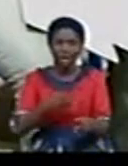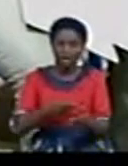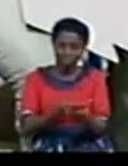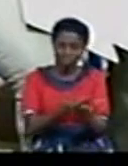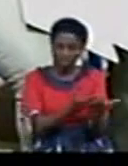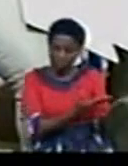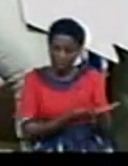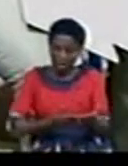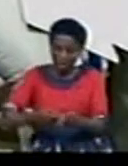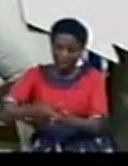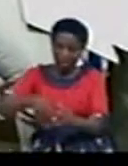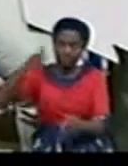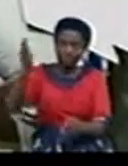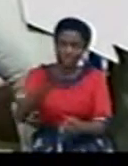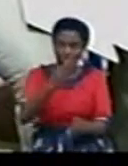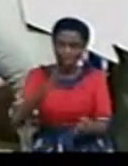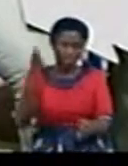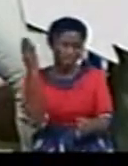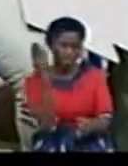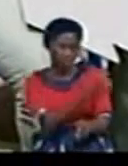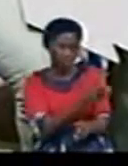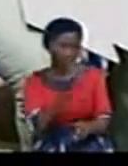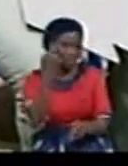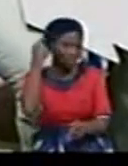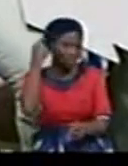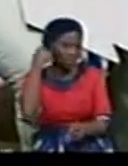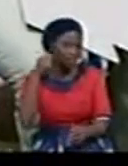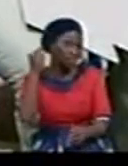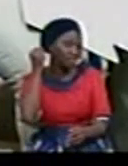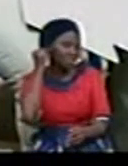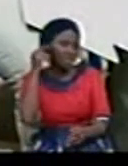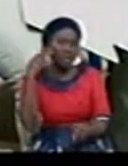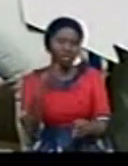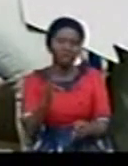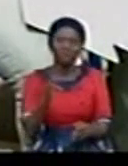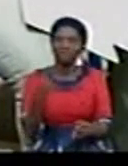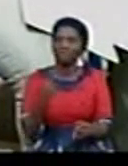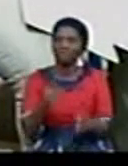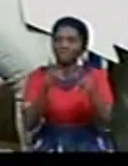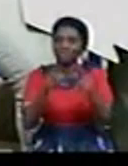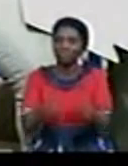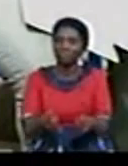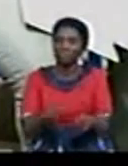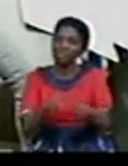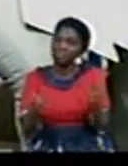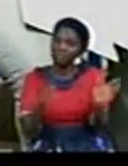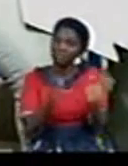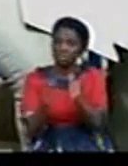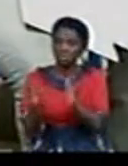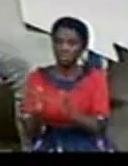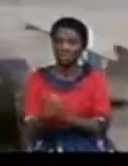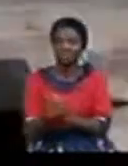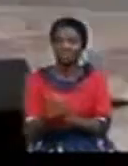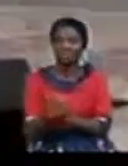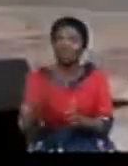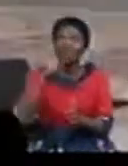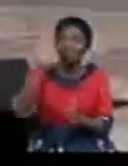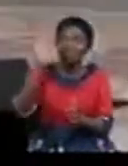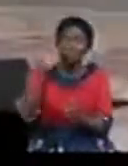Christ, the love always flowing, always there. Even though he